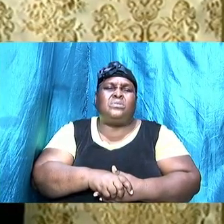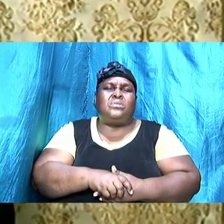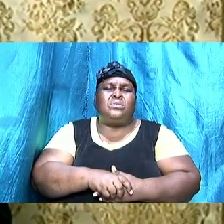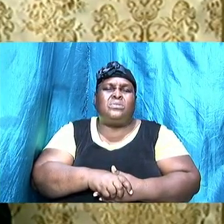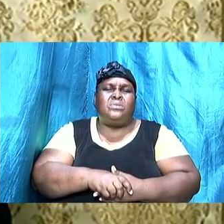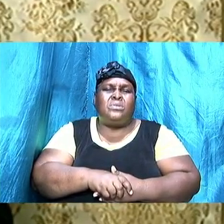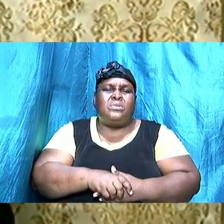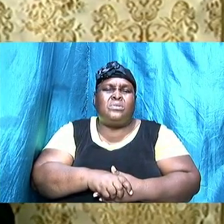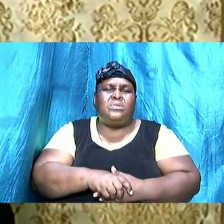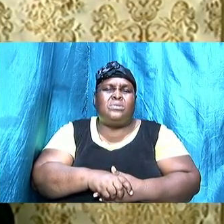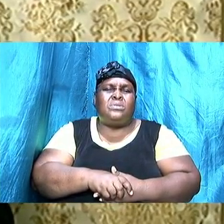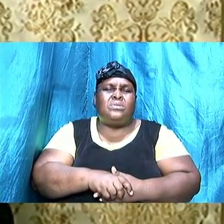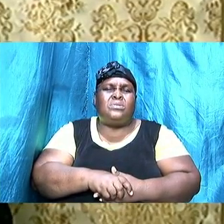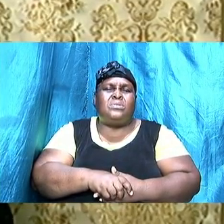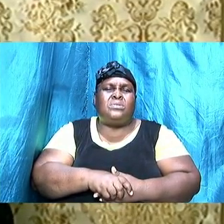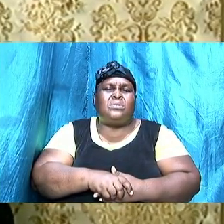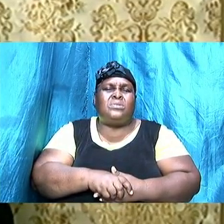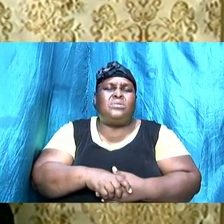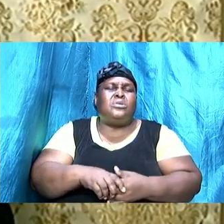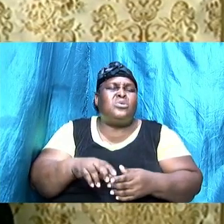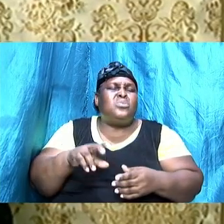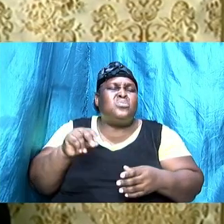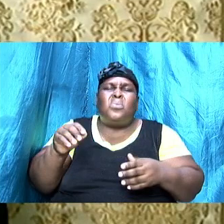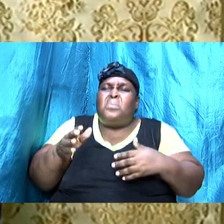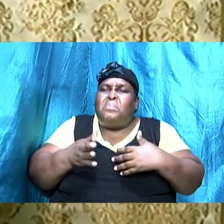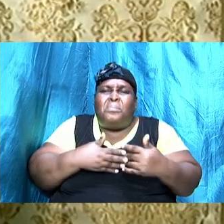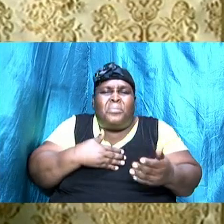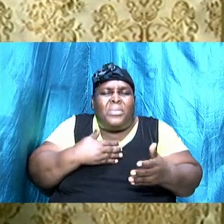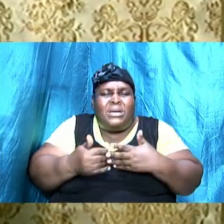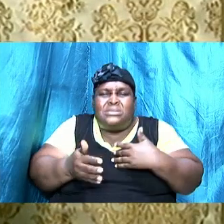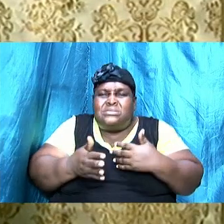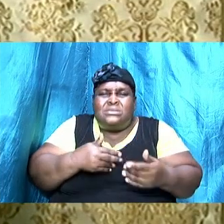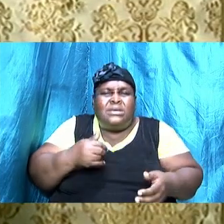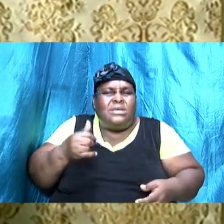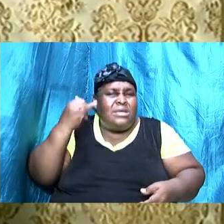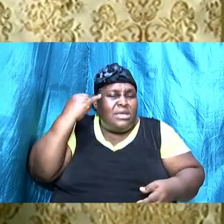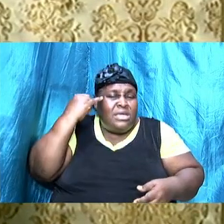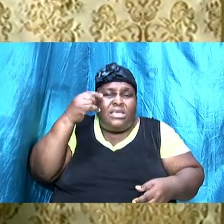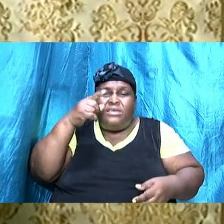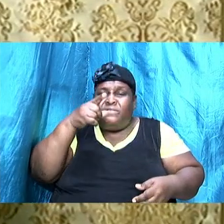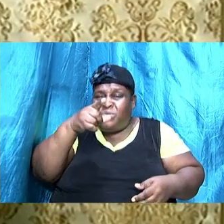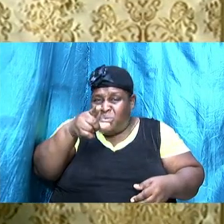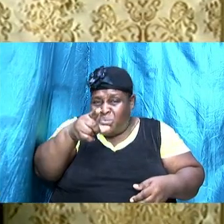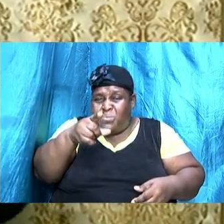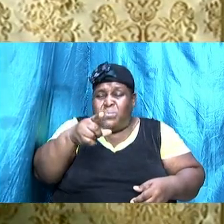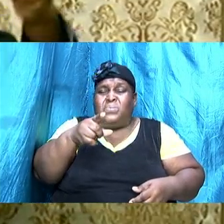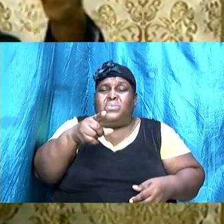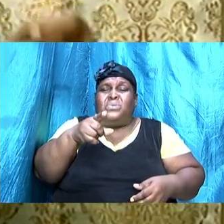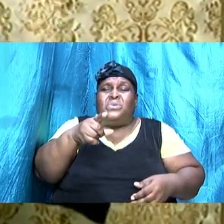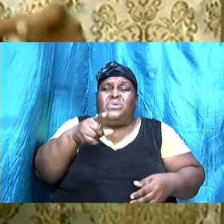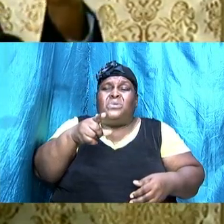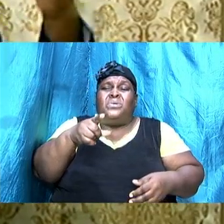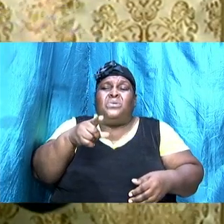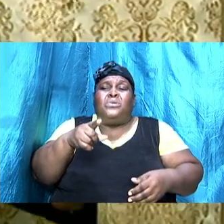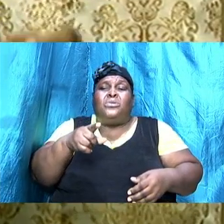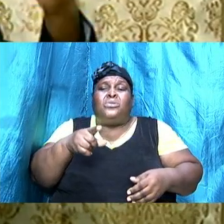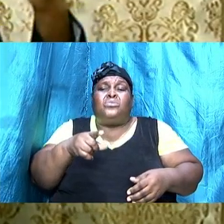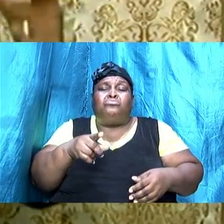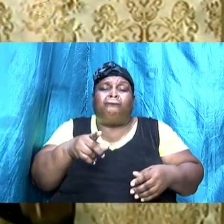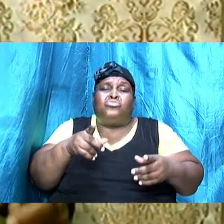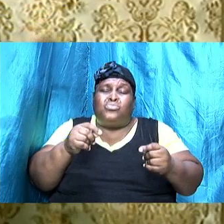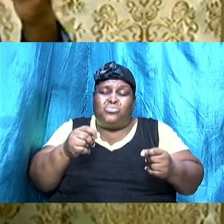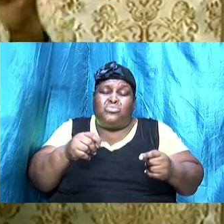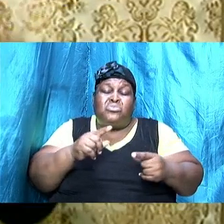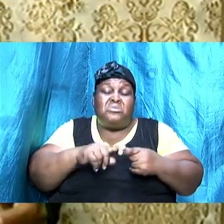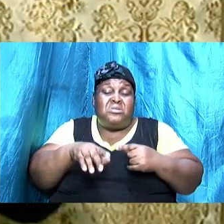yours, husband, it don't matter. If you contributed to the thing being in